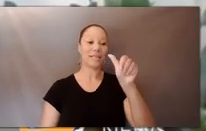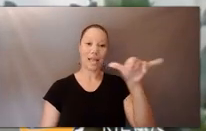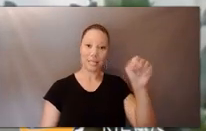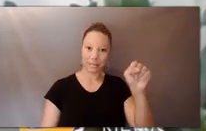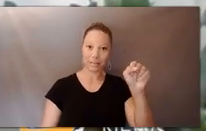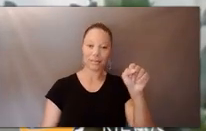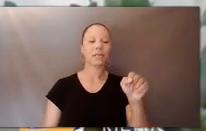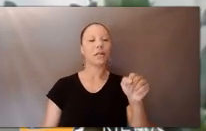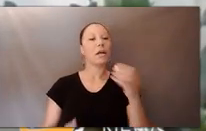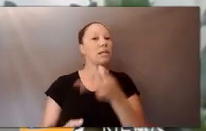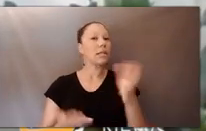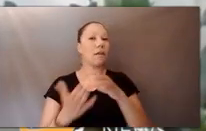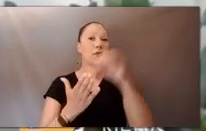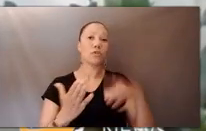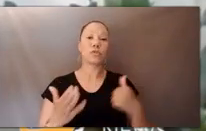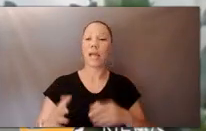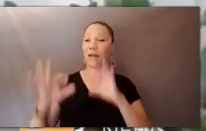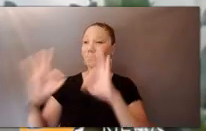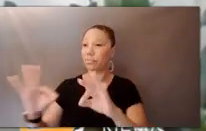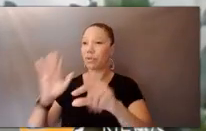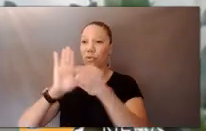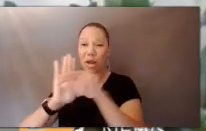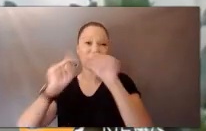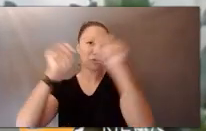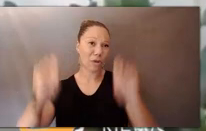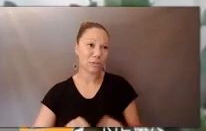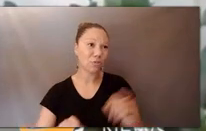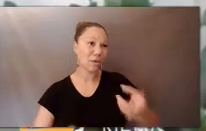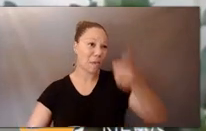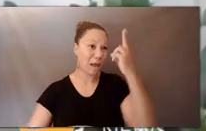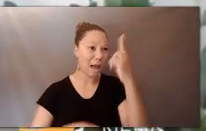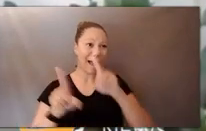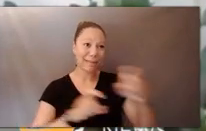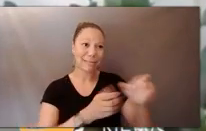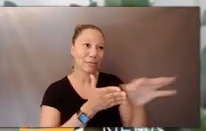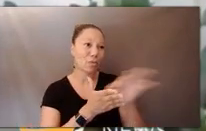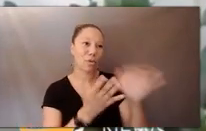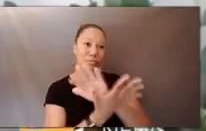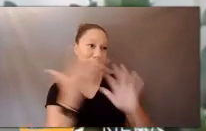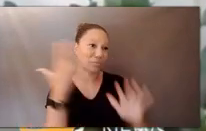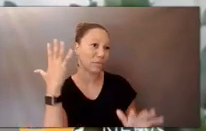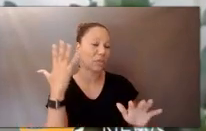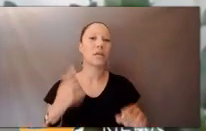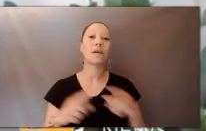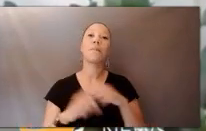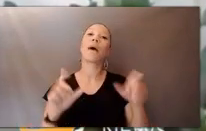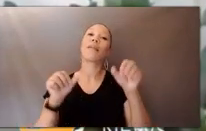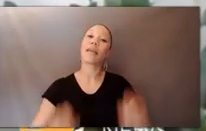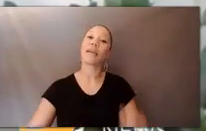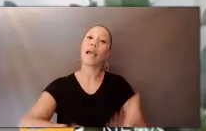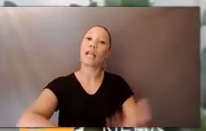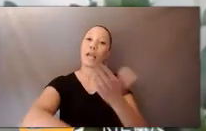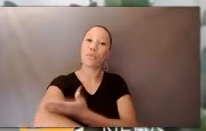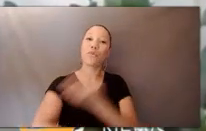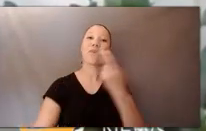lot of students that have excellent grades, excellent transcripts, high test scores, there's some work that can be done on your